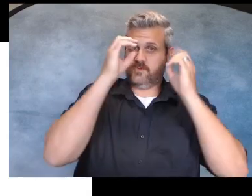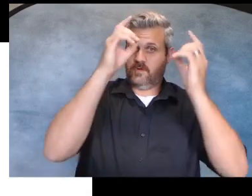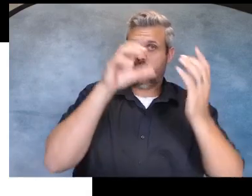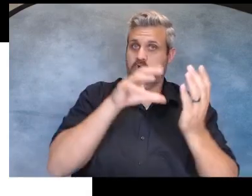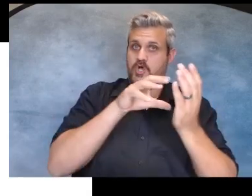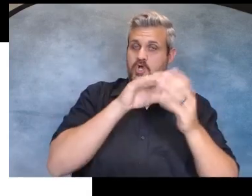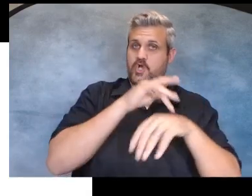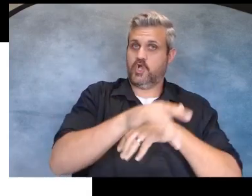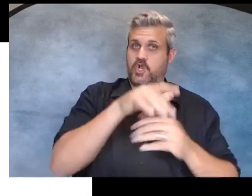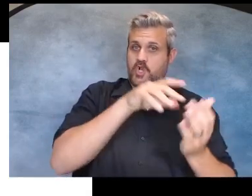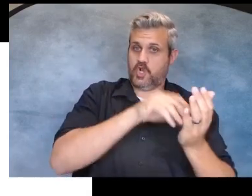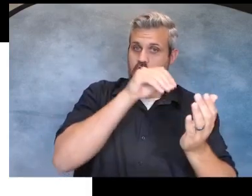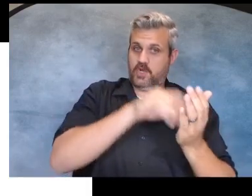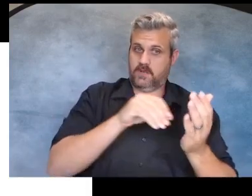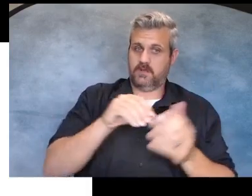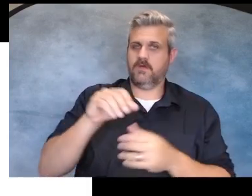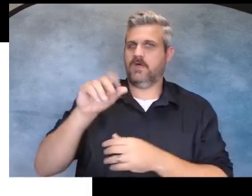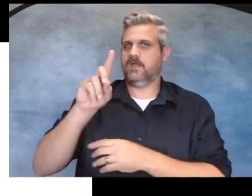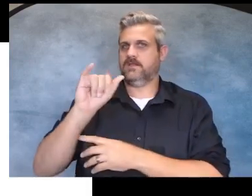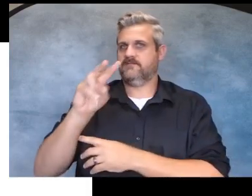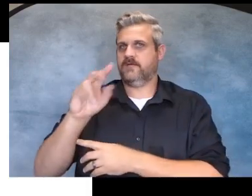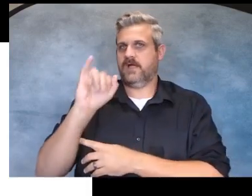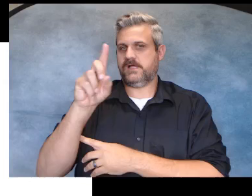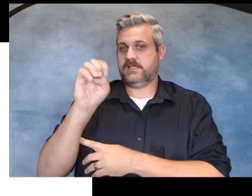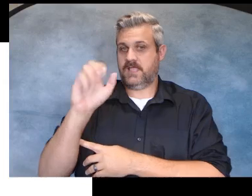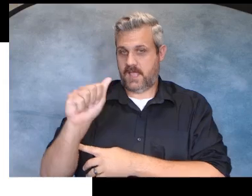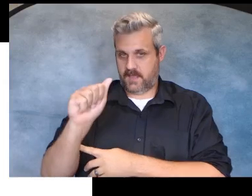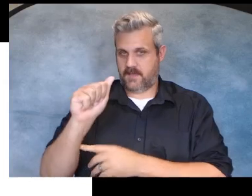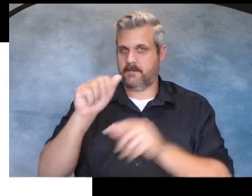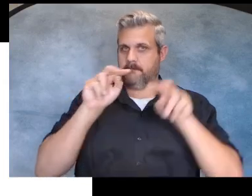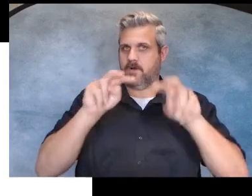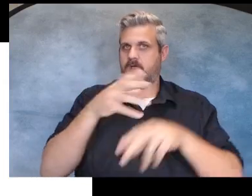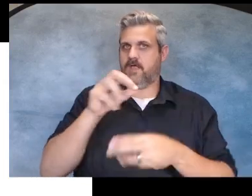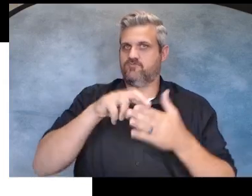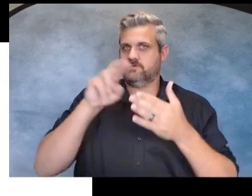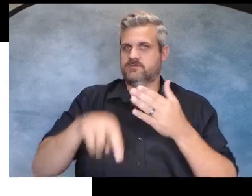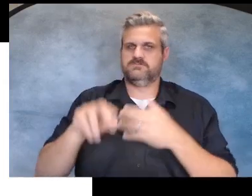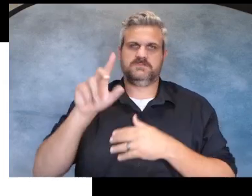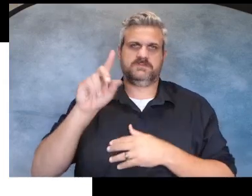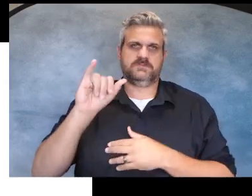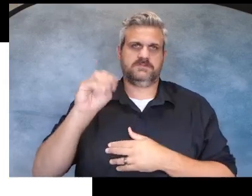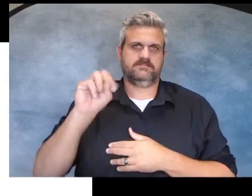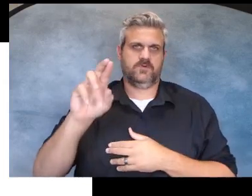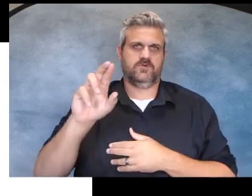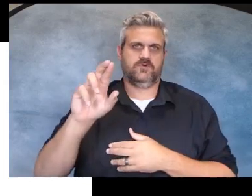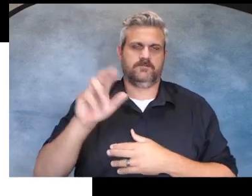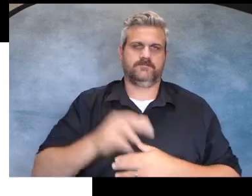Learning, Division of IDEA Monitoring and Results, Denver.